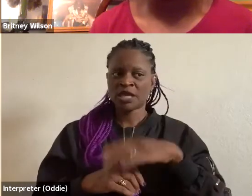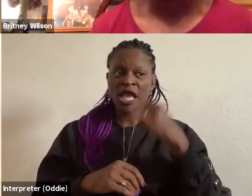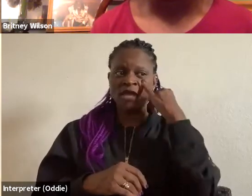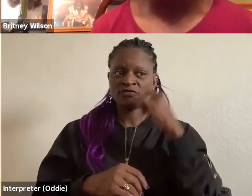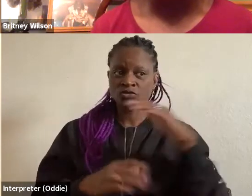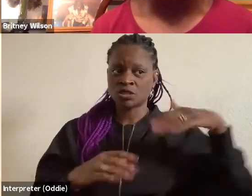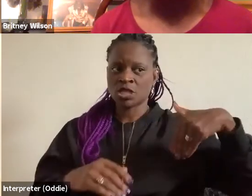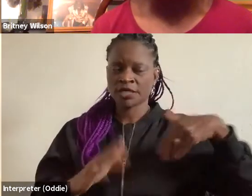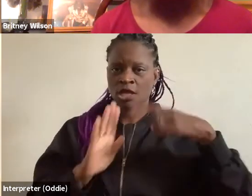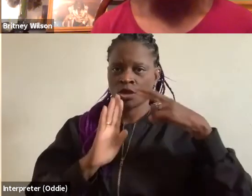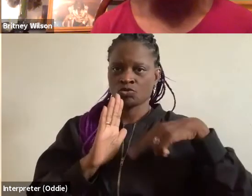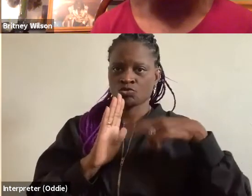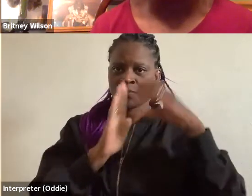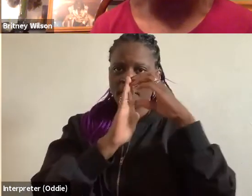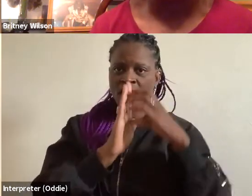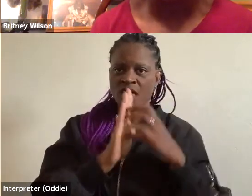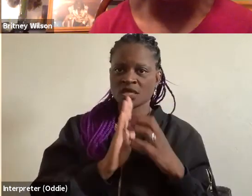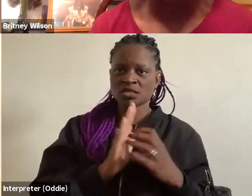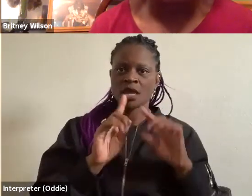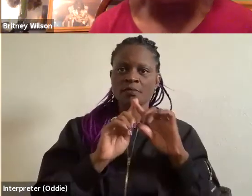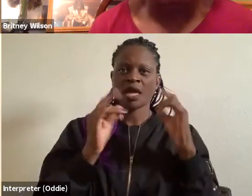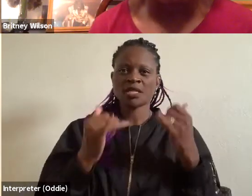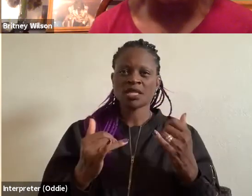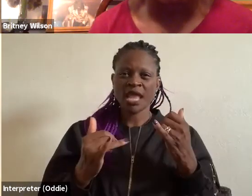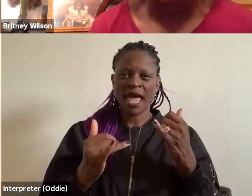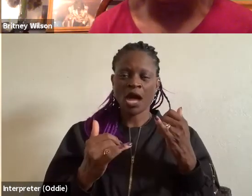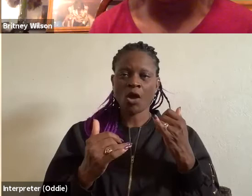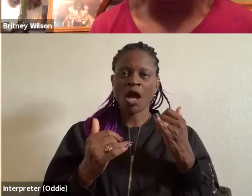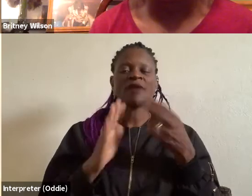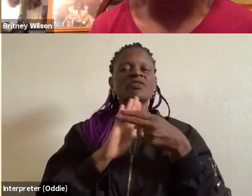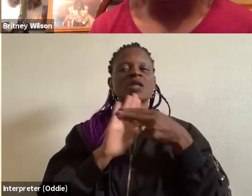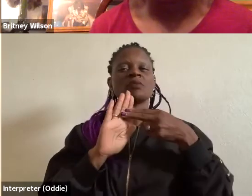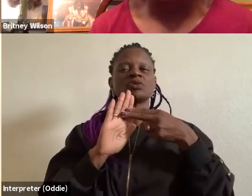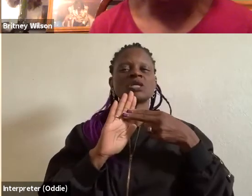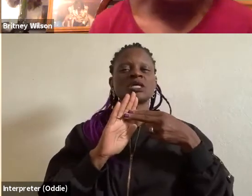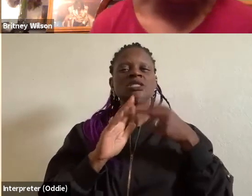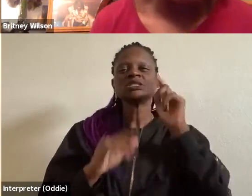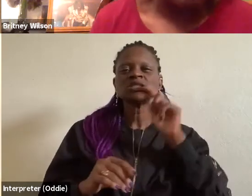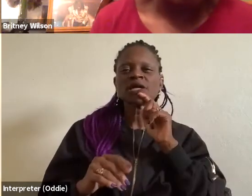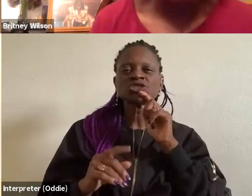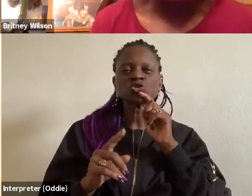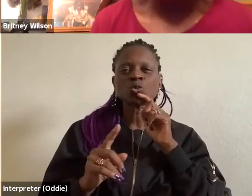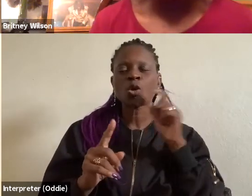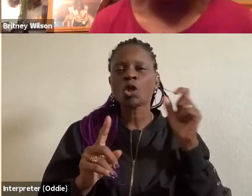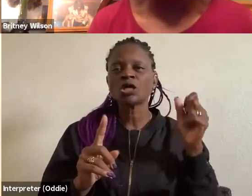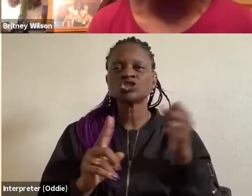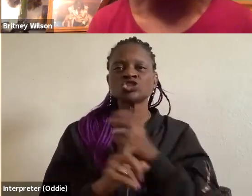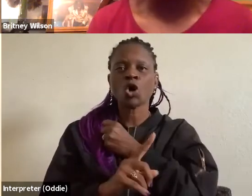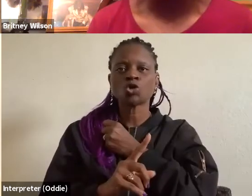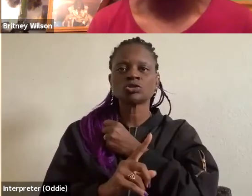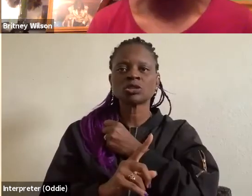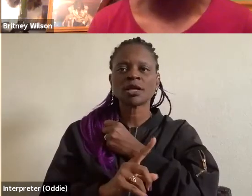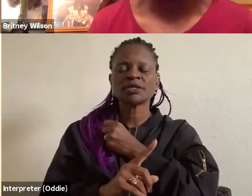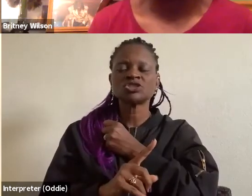is I'm now calling it sexual assault, because I looked it up, and it was a form